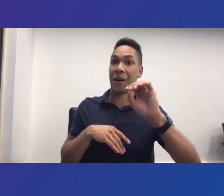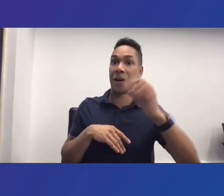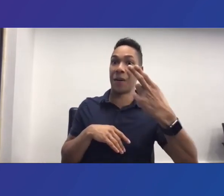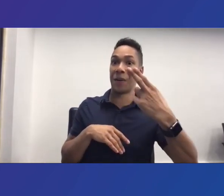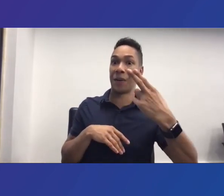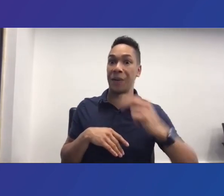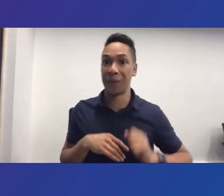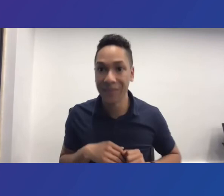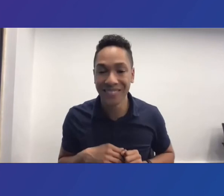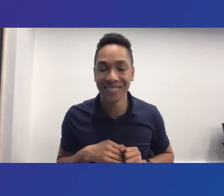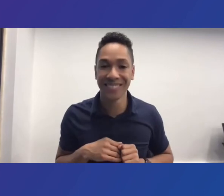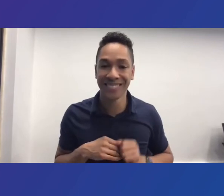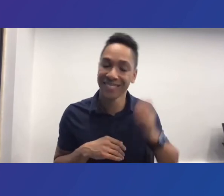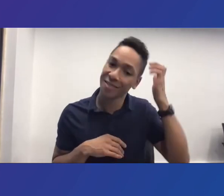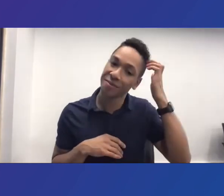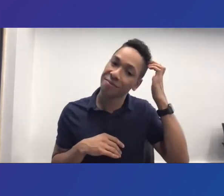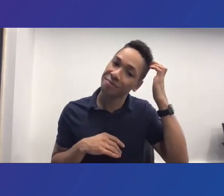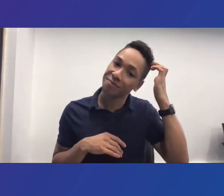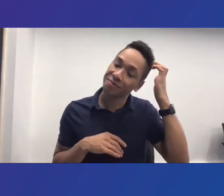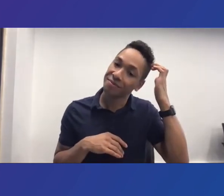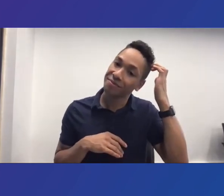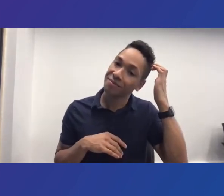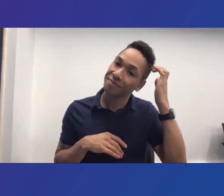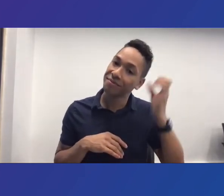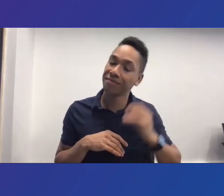buzzer. Okay.